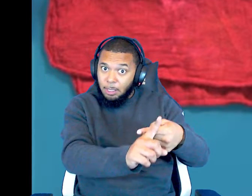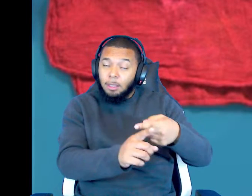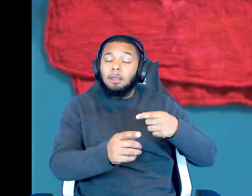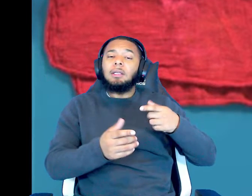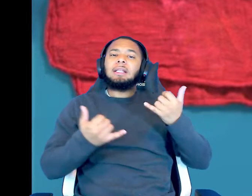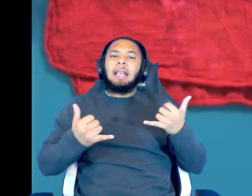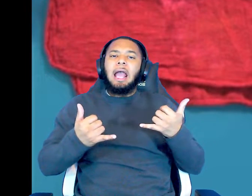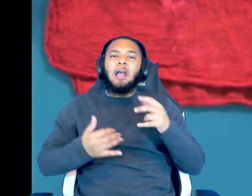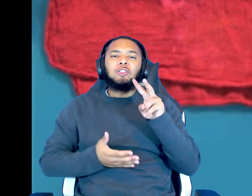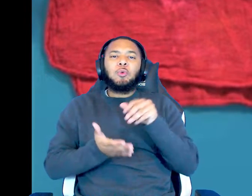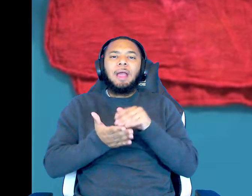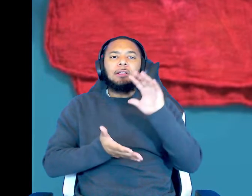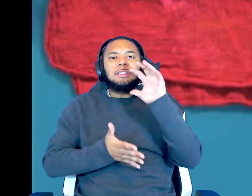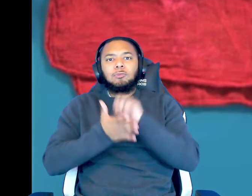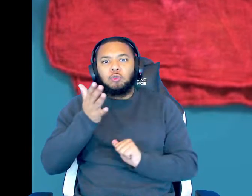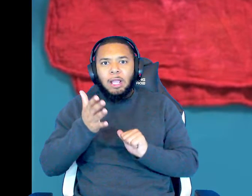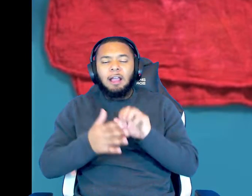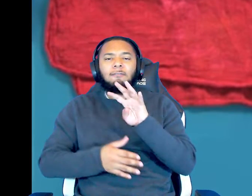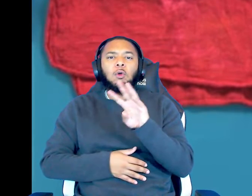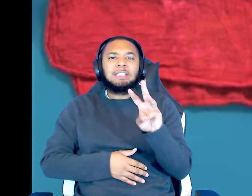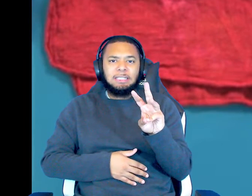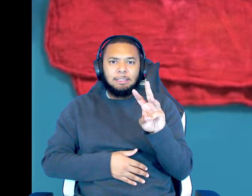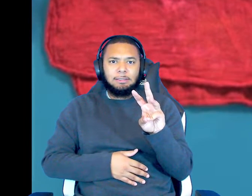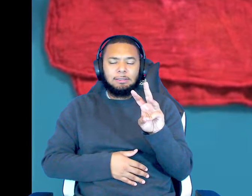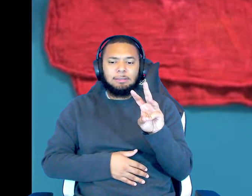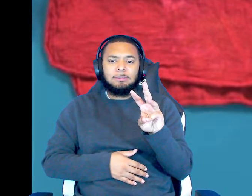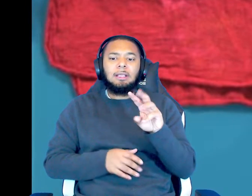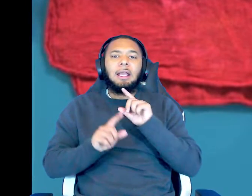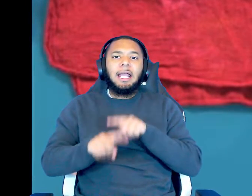And now we only owe